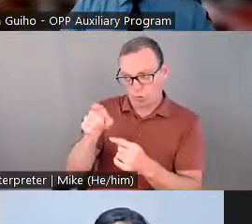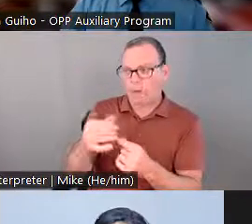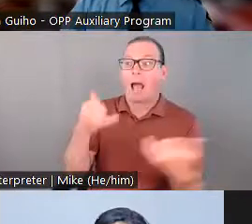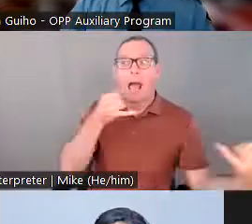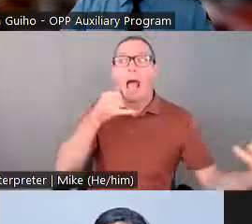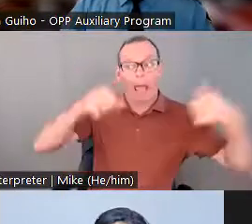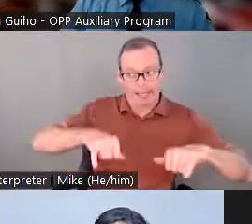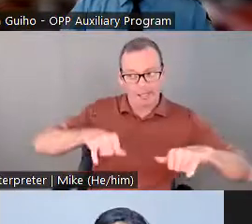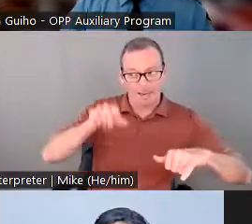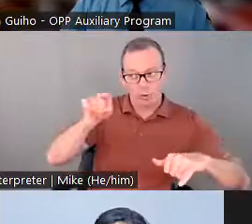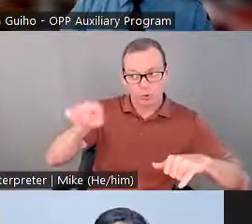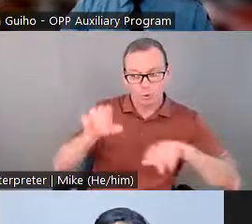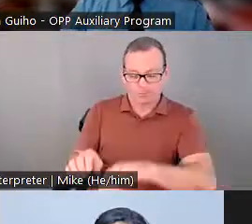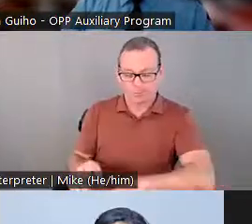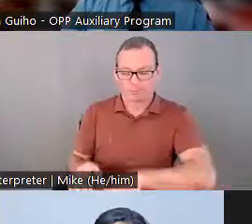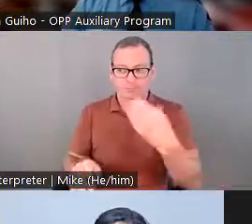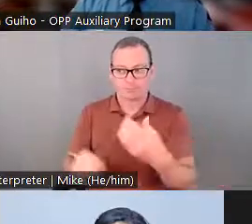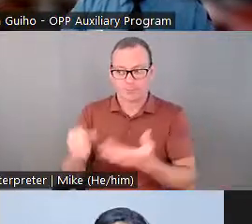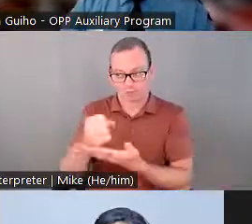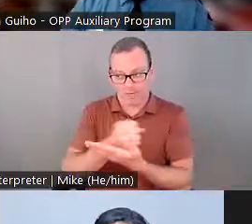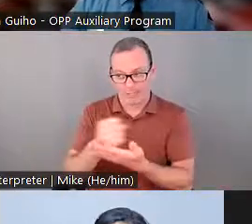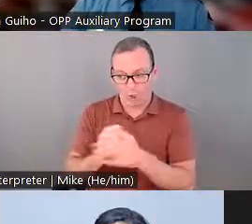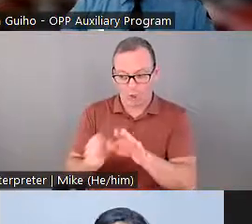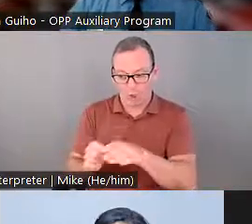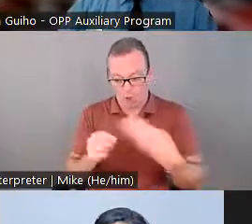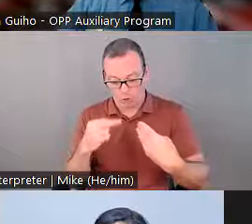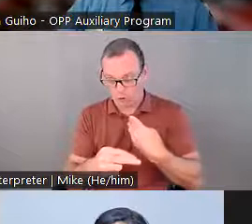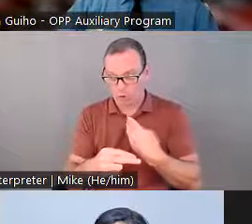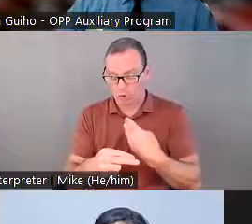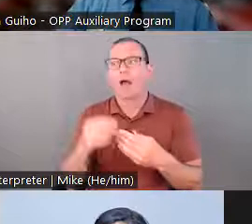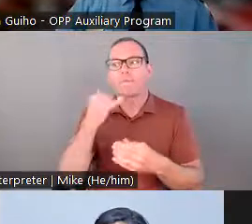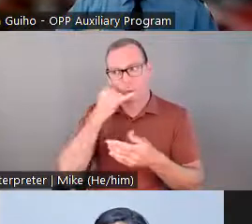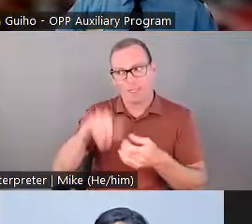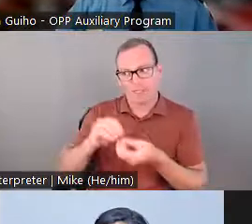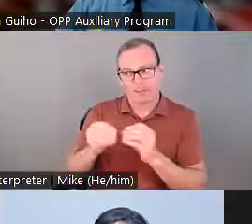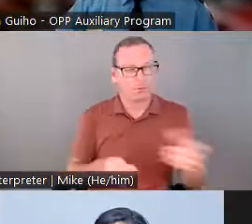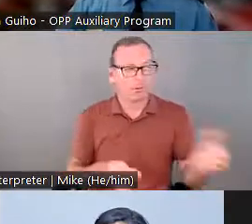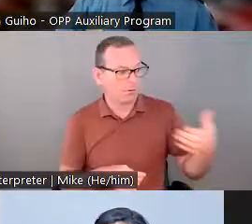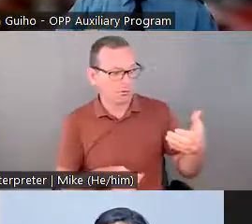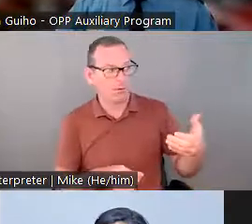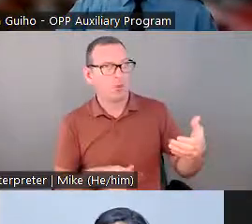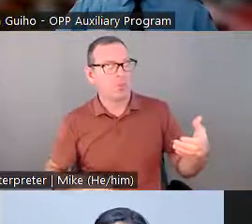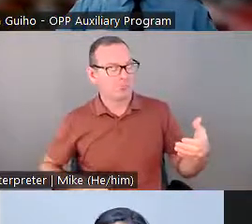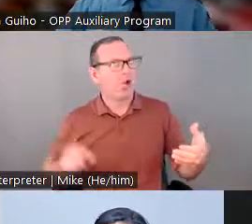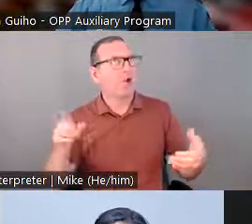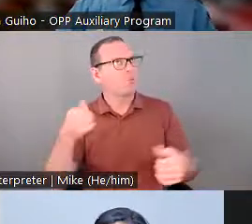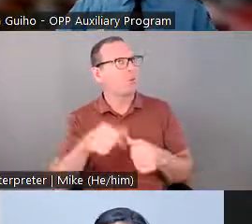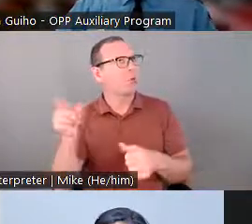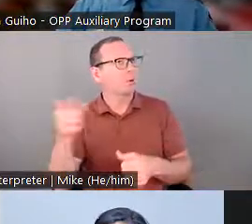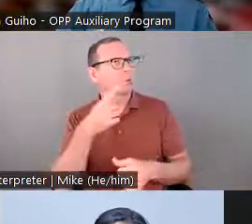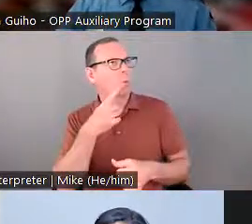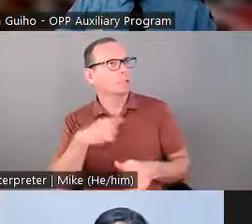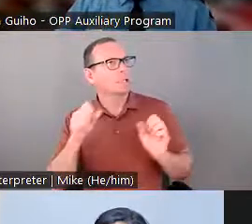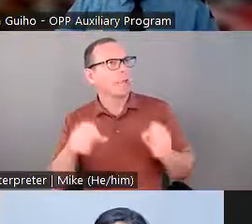do it fast. We have basically seconds. However, they've managed to, when they made that initial call, they've tied up your line,